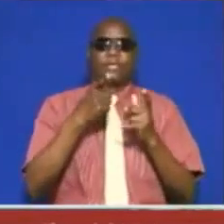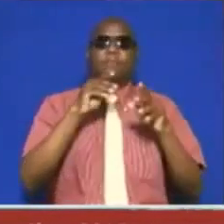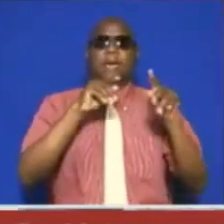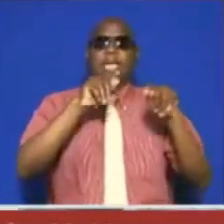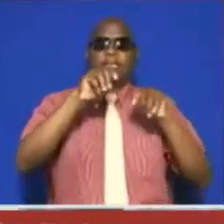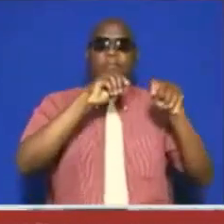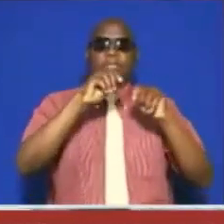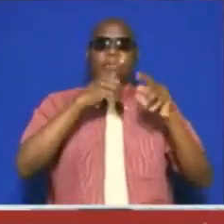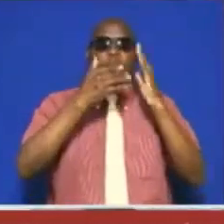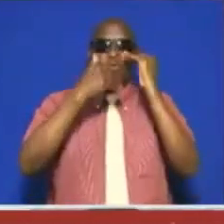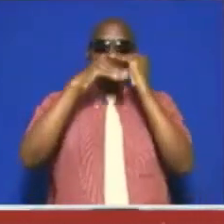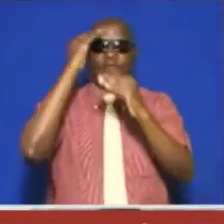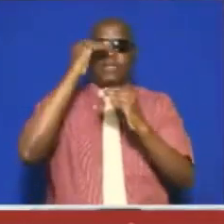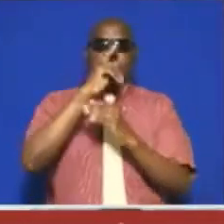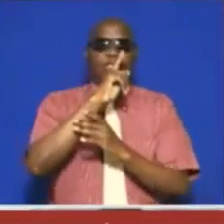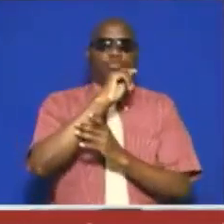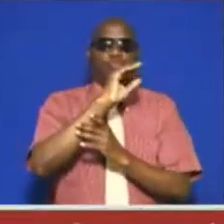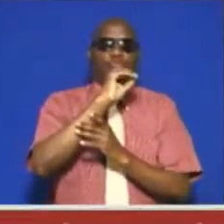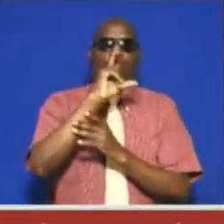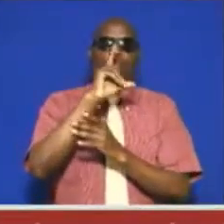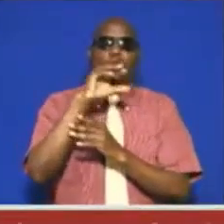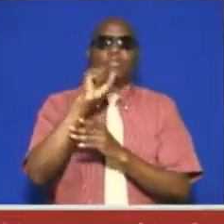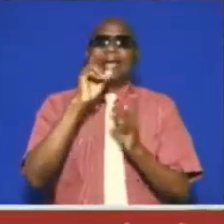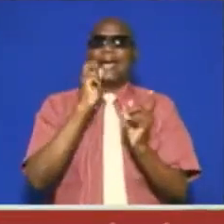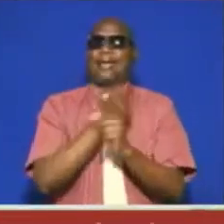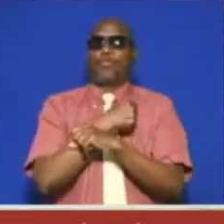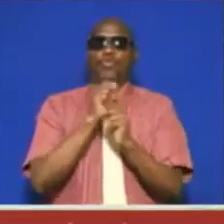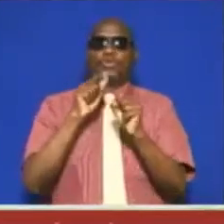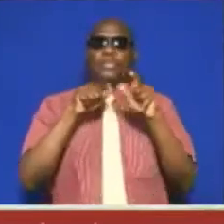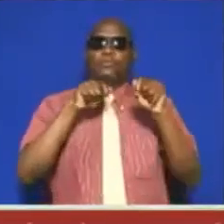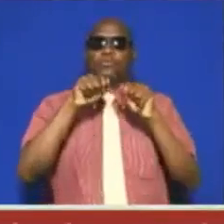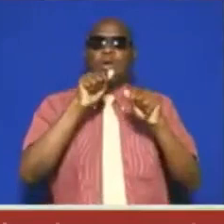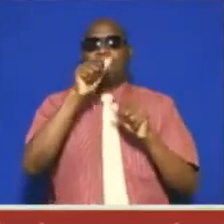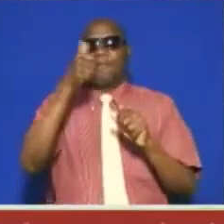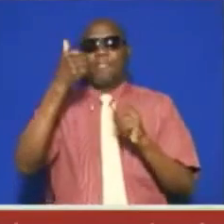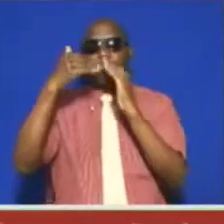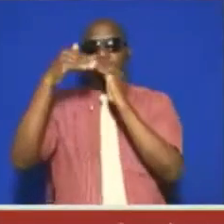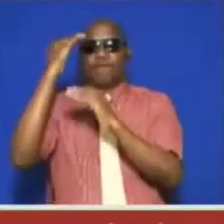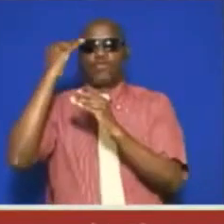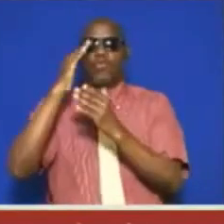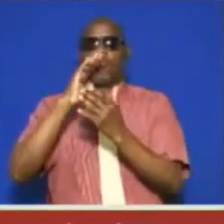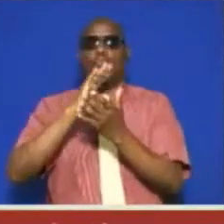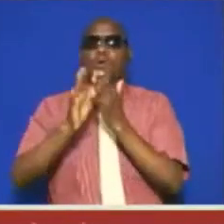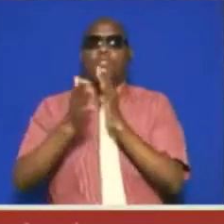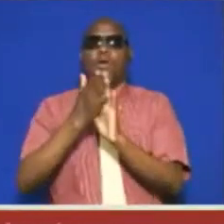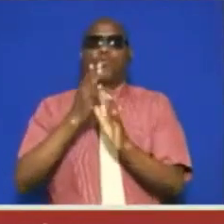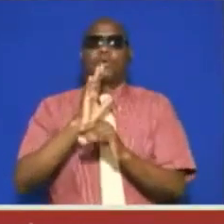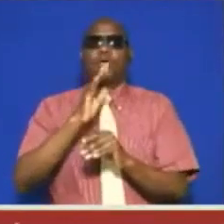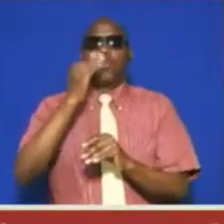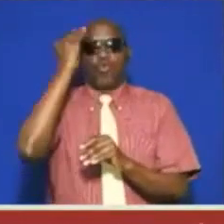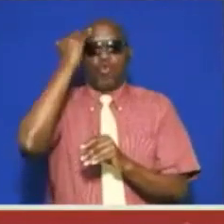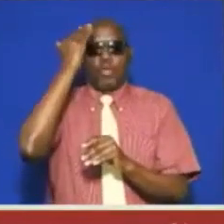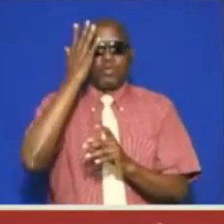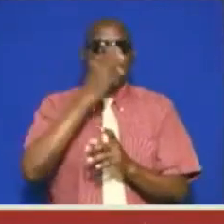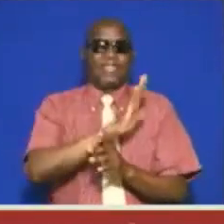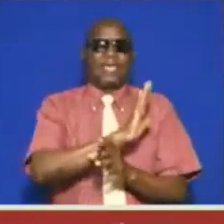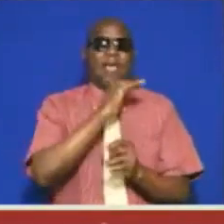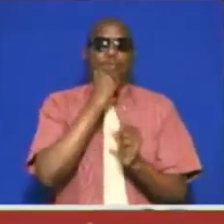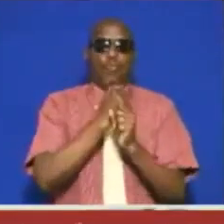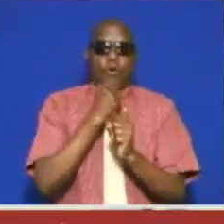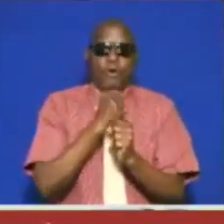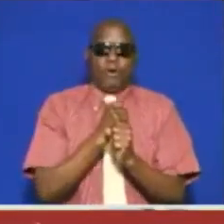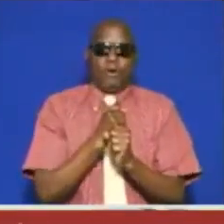are professional tools that cannot be regulated by other professionals without any knowledge of their functionality, suitability, and